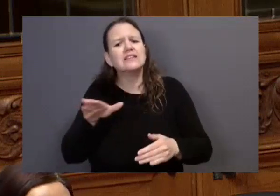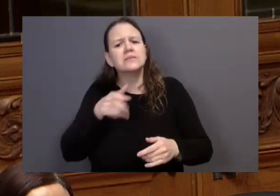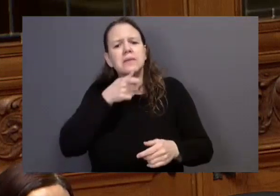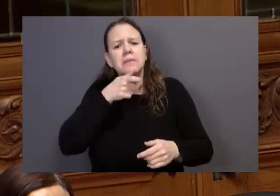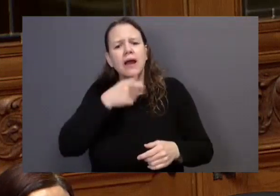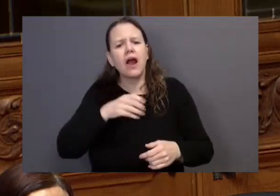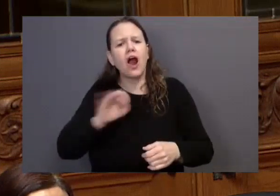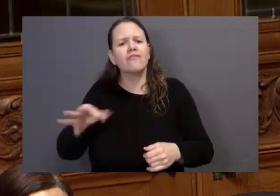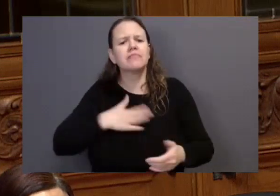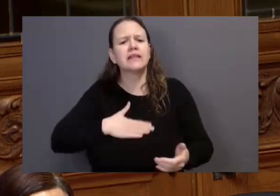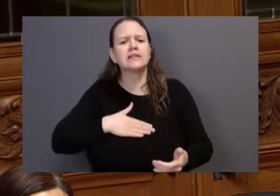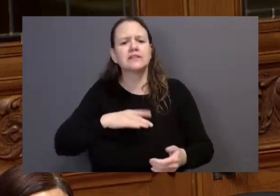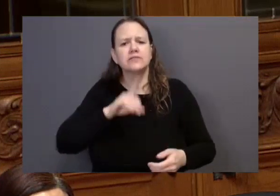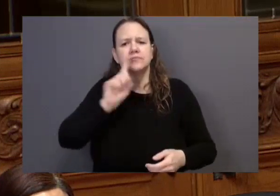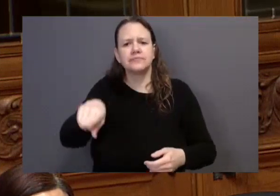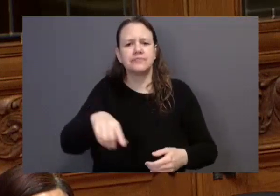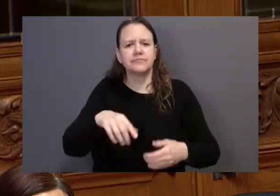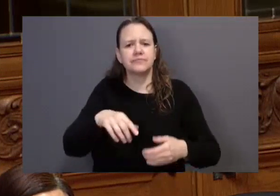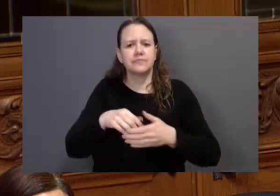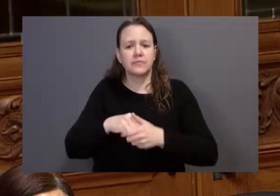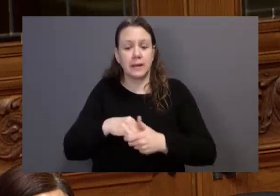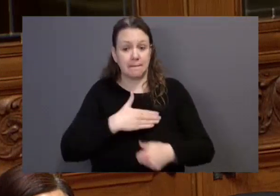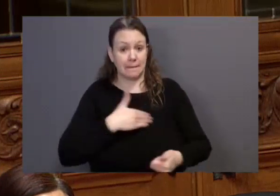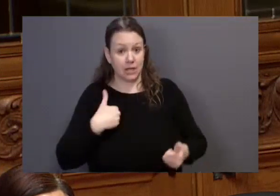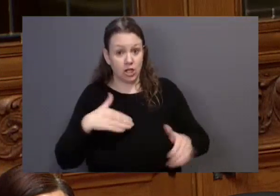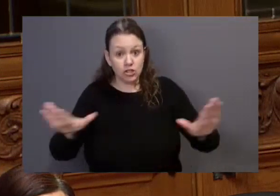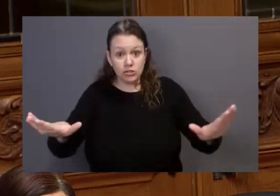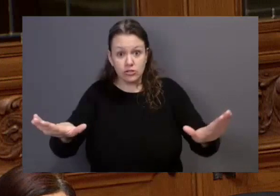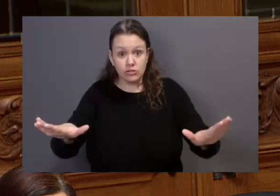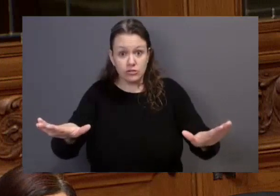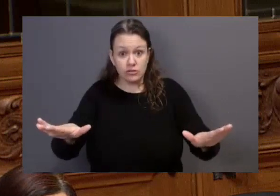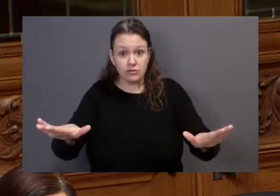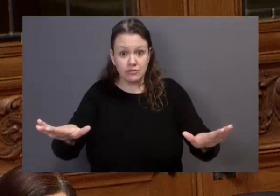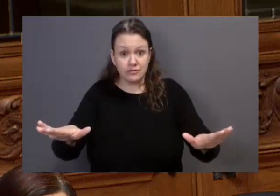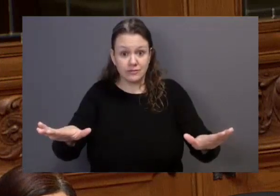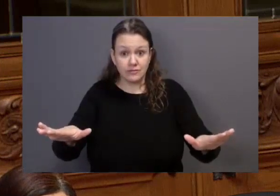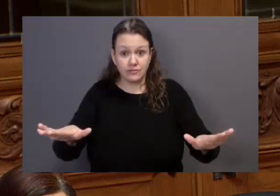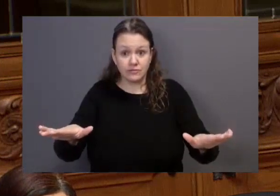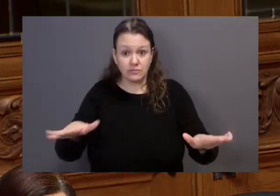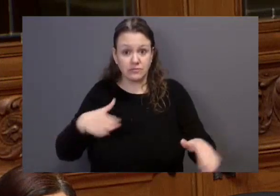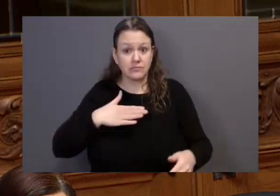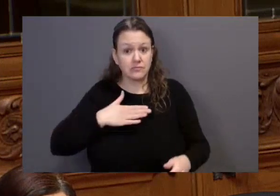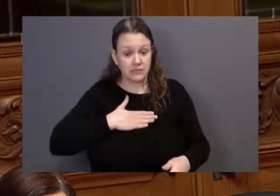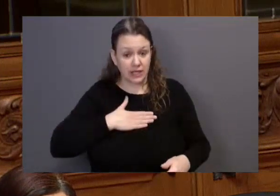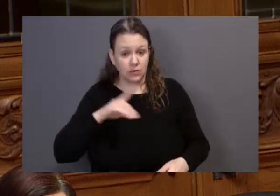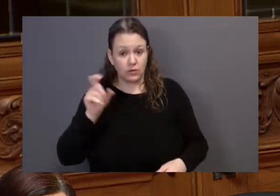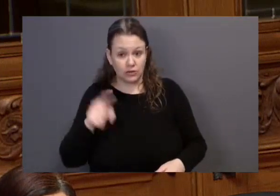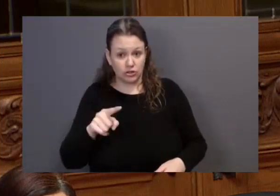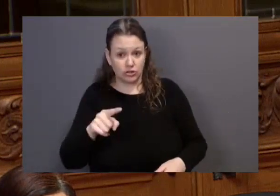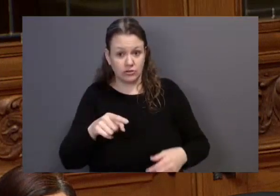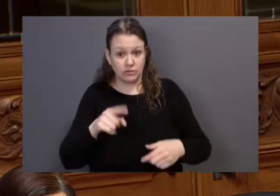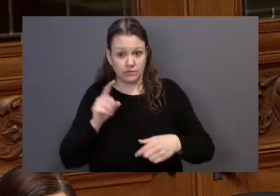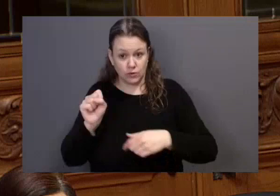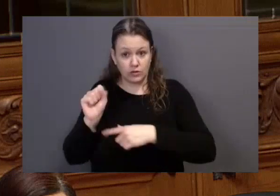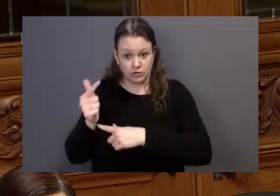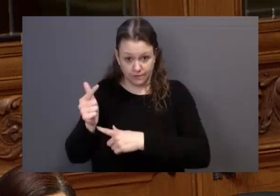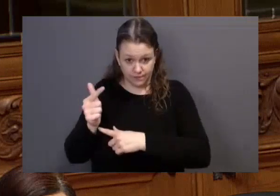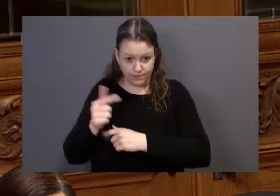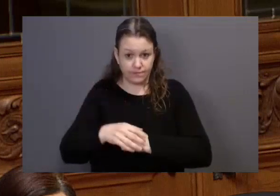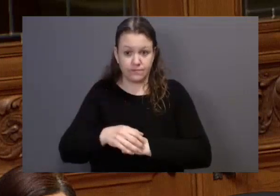Members, My question to the Solicitor General, Mr. Speaker. Do we have any idea exactly how